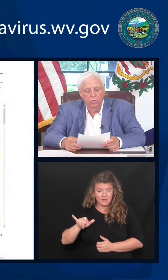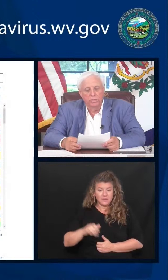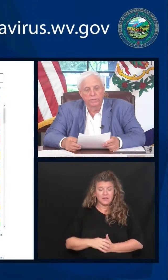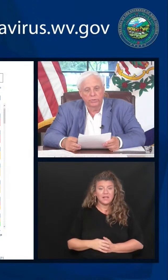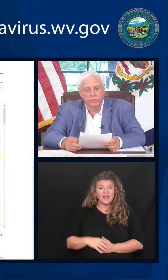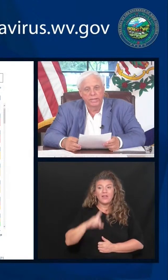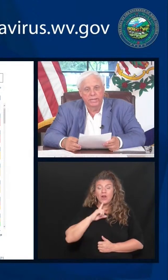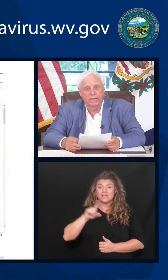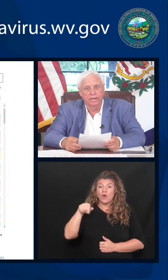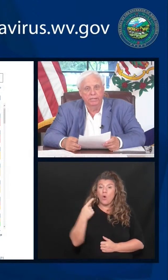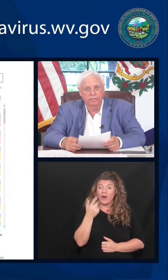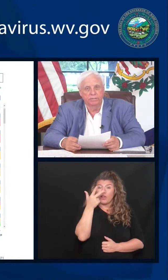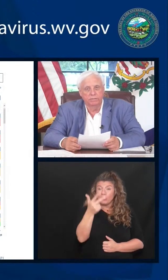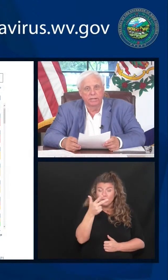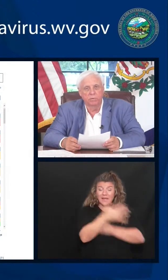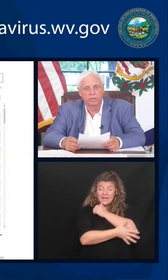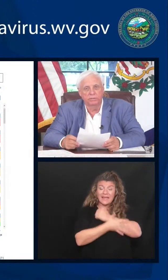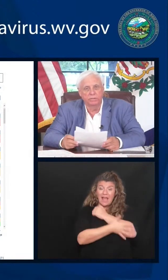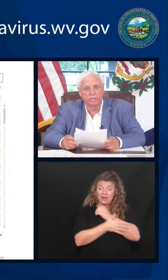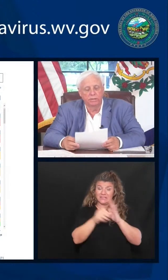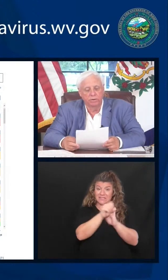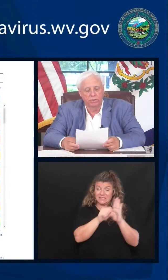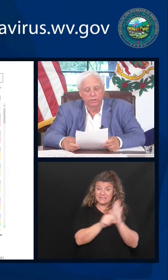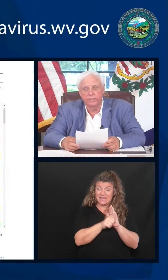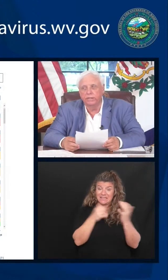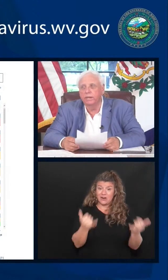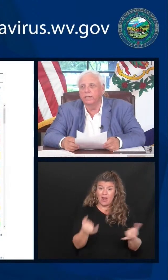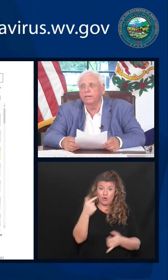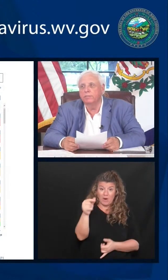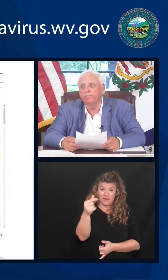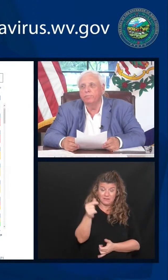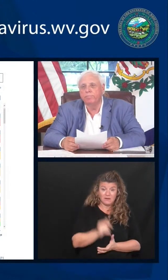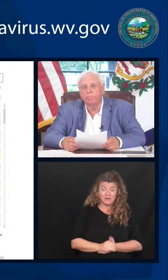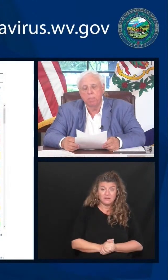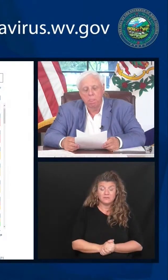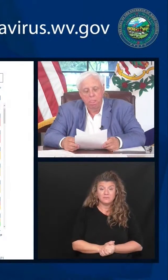There's only 3 counties in the state of West Virginia that are green today.